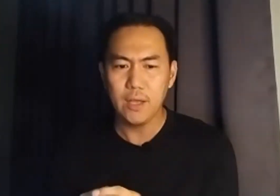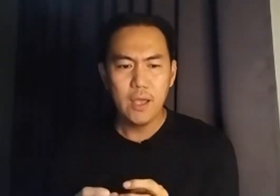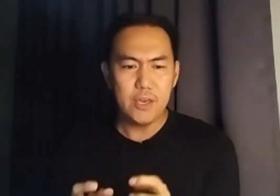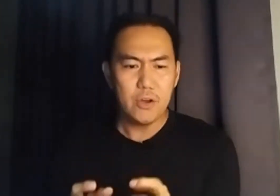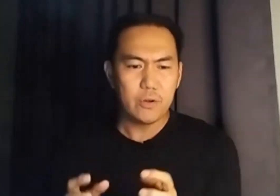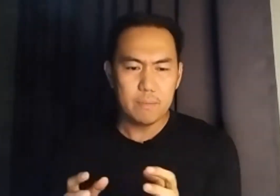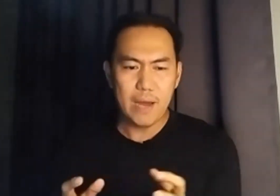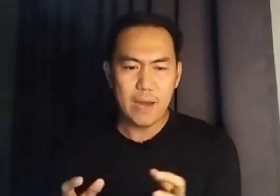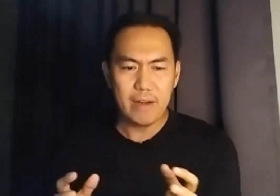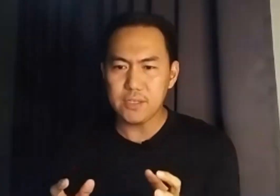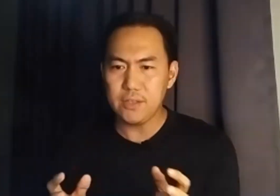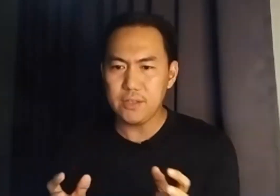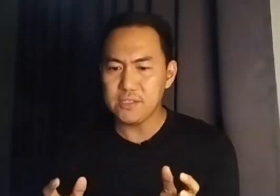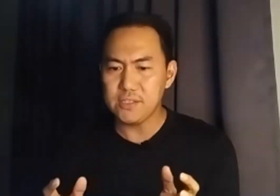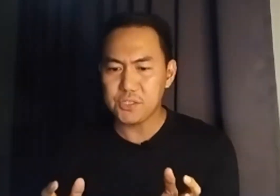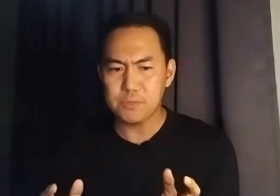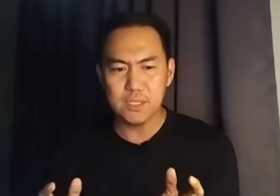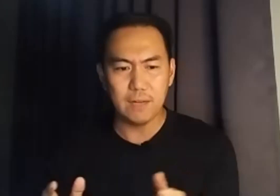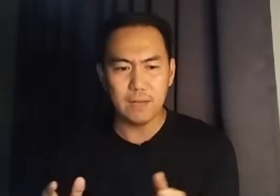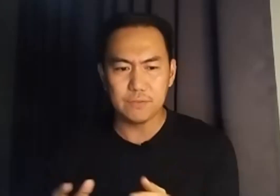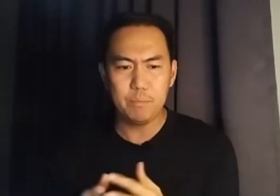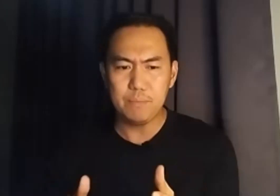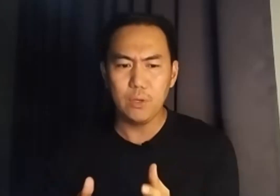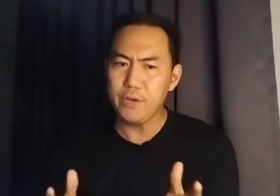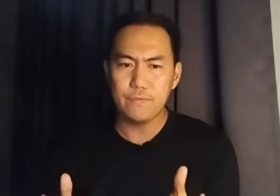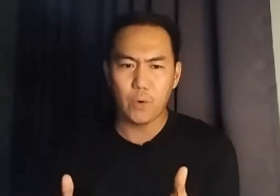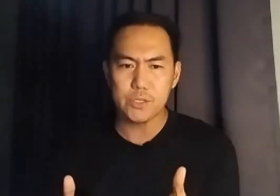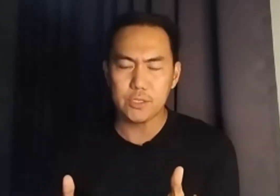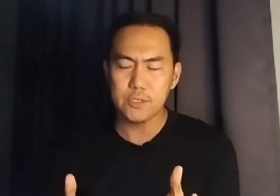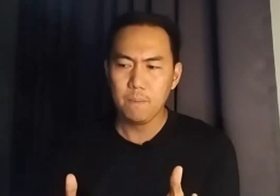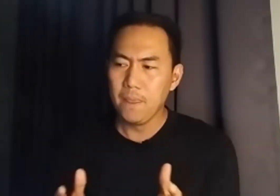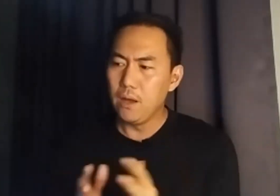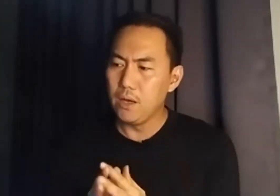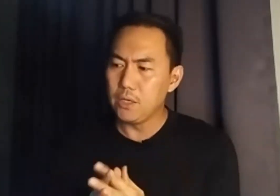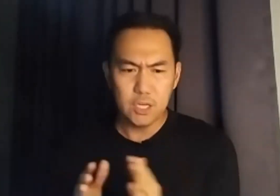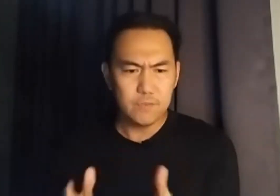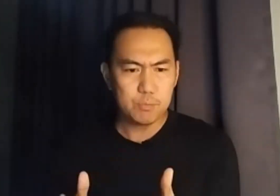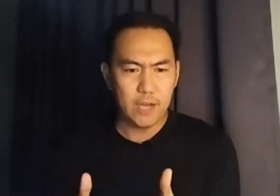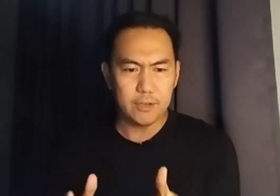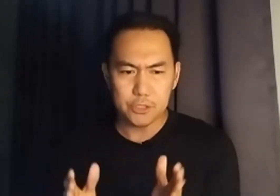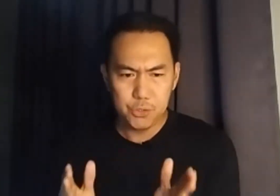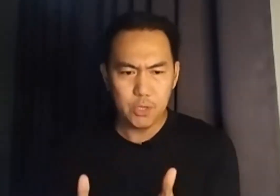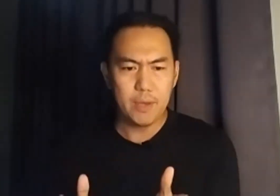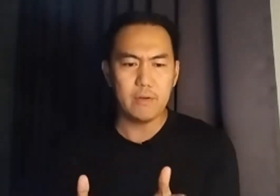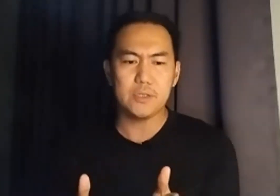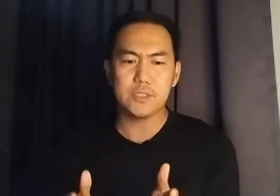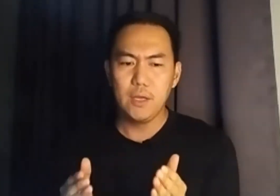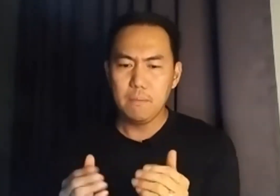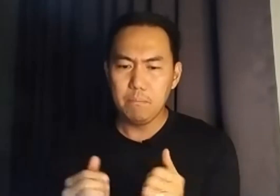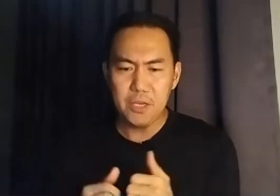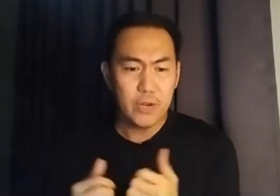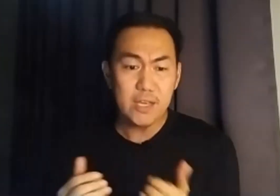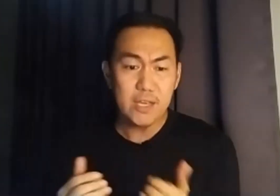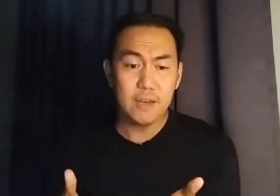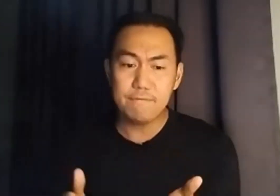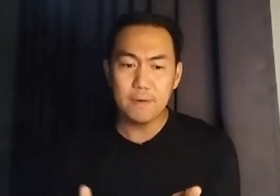including the barriers in the organizations themselves, with people, law enforcers, service providers, duty bearers